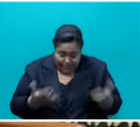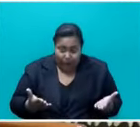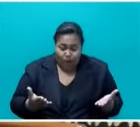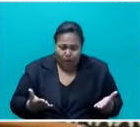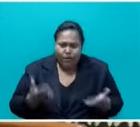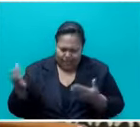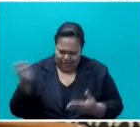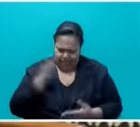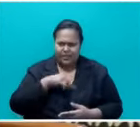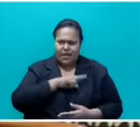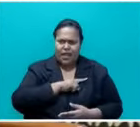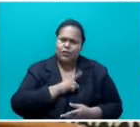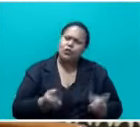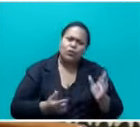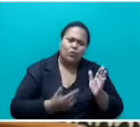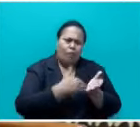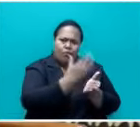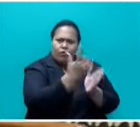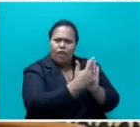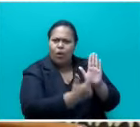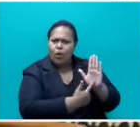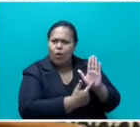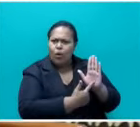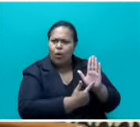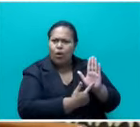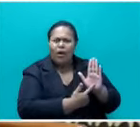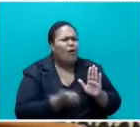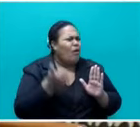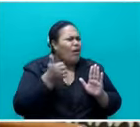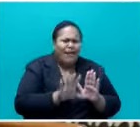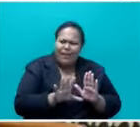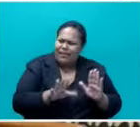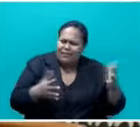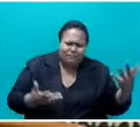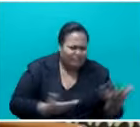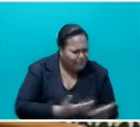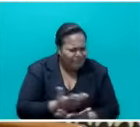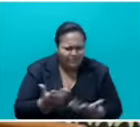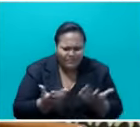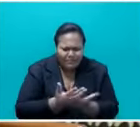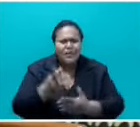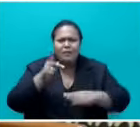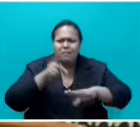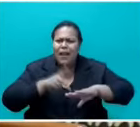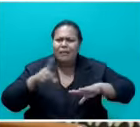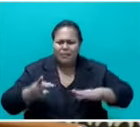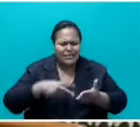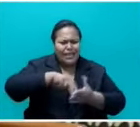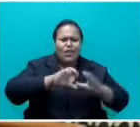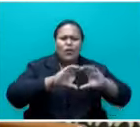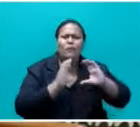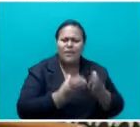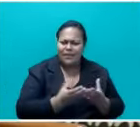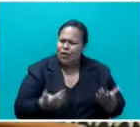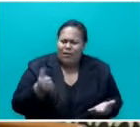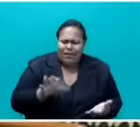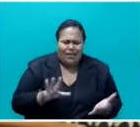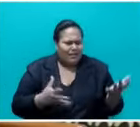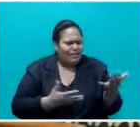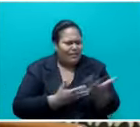to legislation that underwent intense scrutiny, Mr. Speaker, by the Parliamentary Standing Committee. And we all made